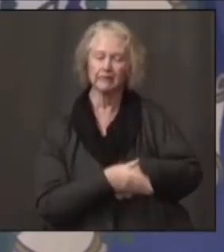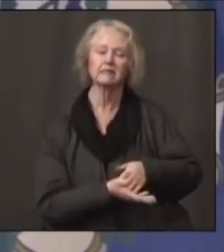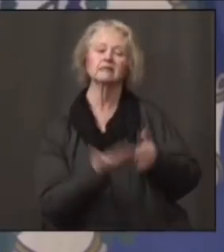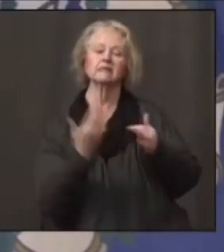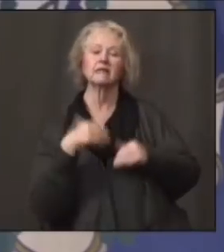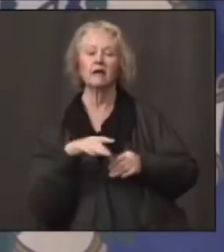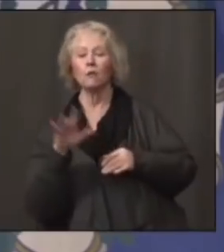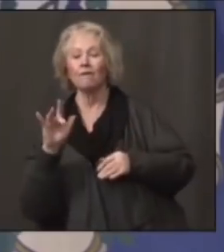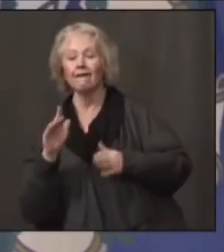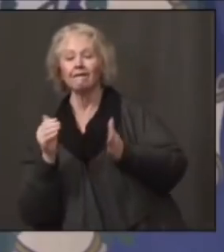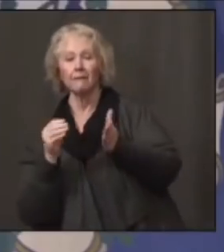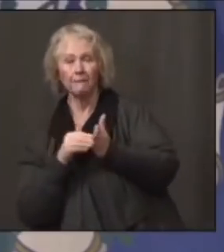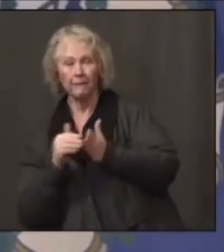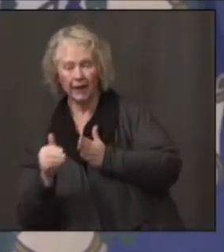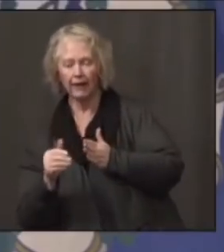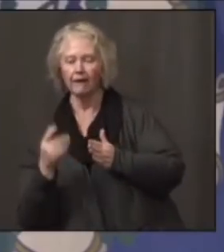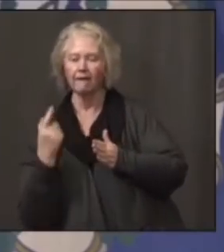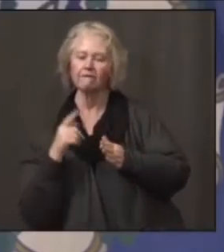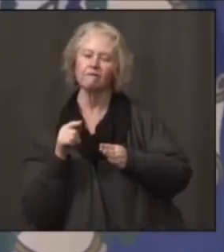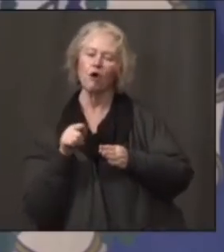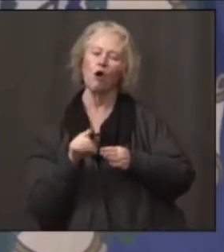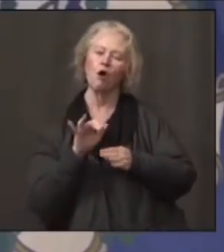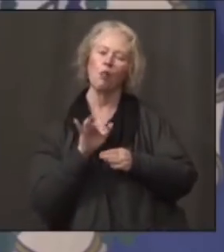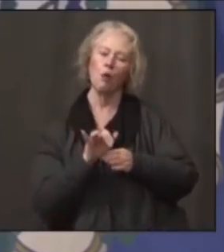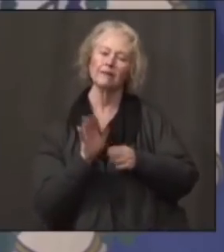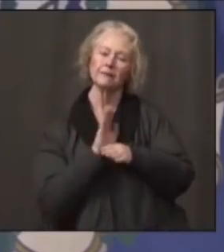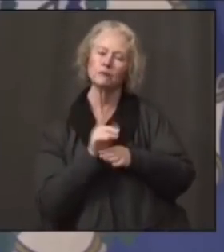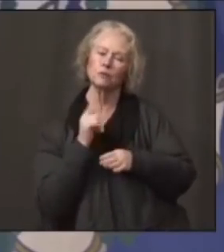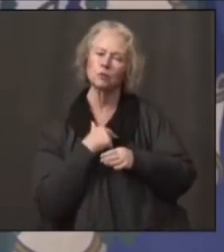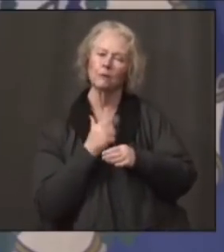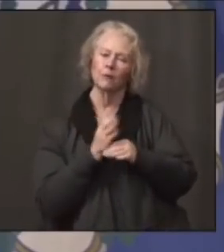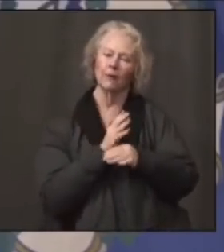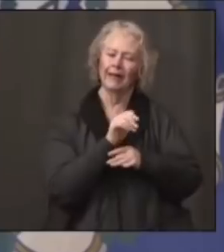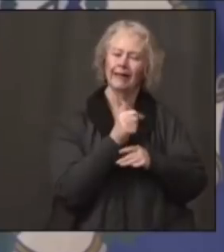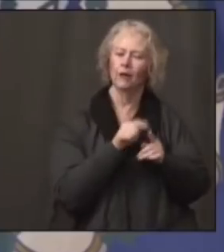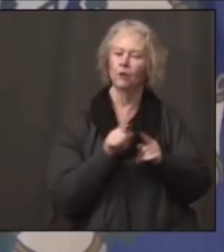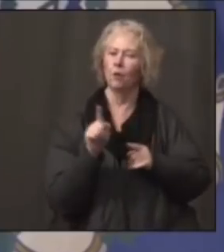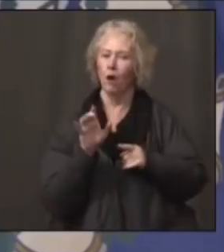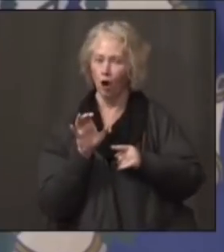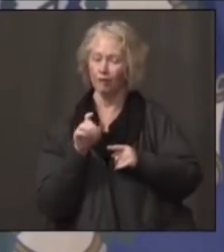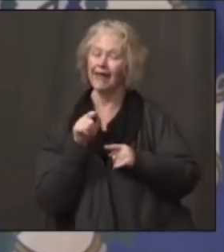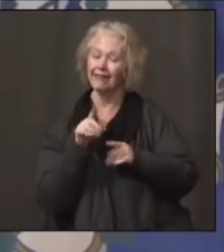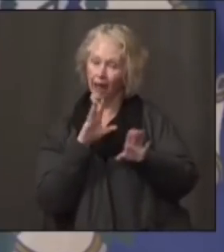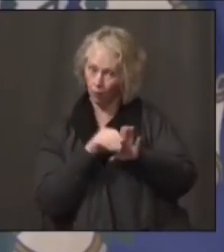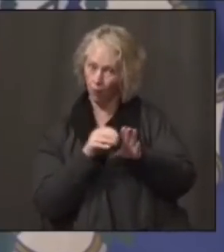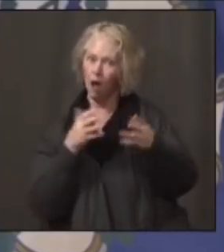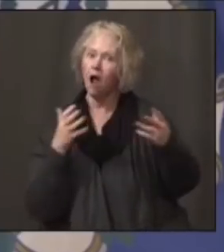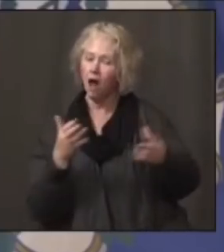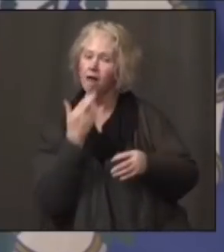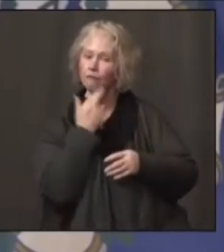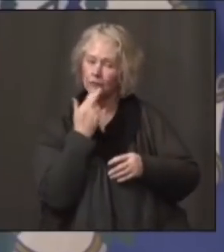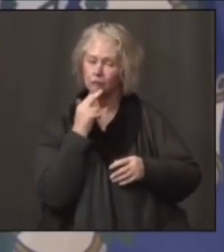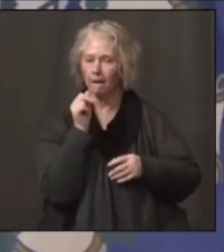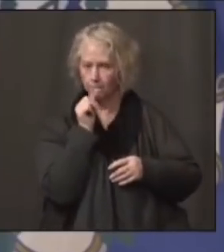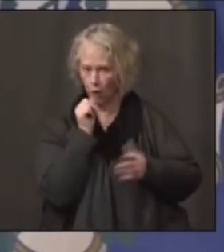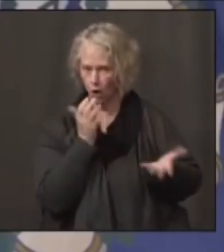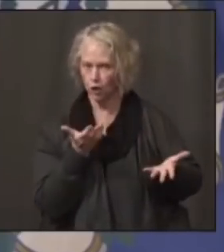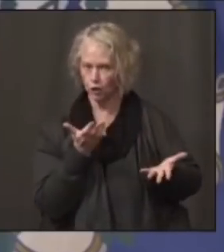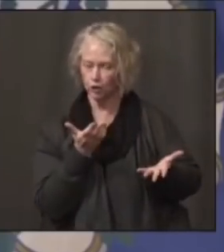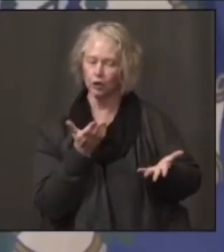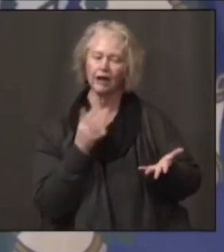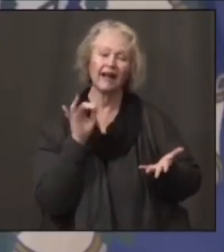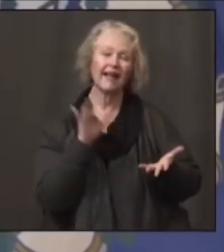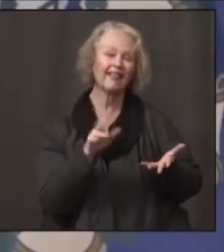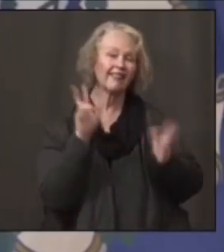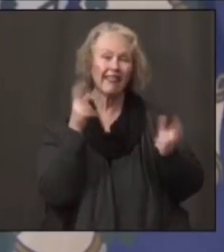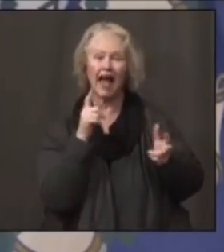$25 million for businesses, say 10 to 100 people, including a lot of restaurants and bars that have been without for a while. That's a bridge. Is